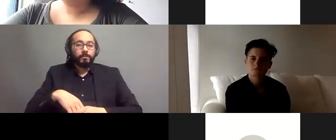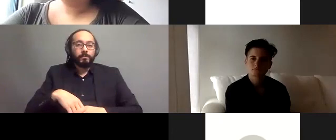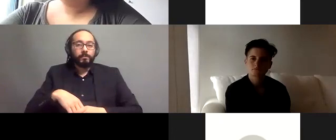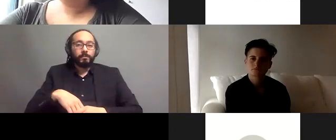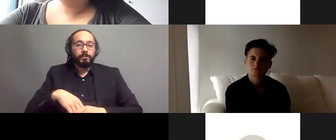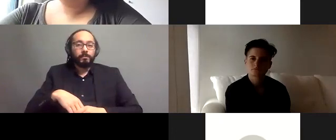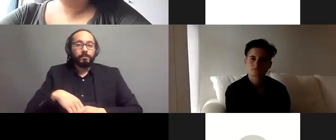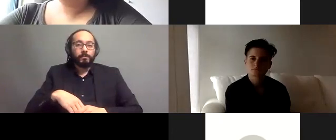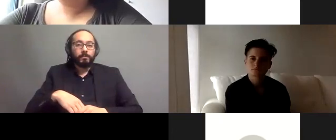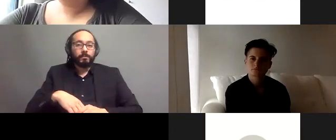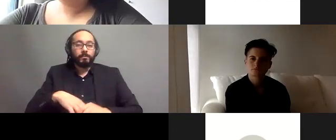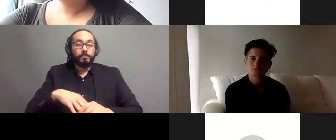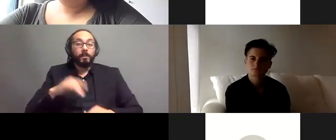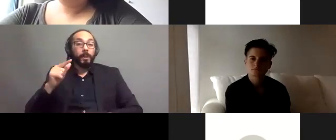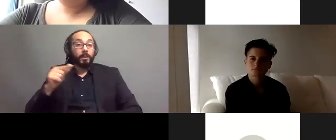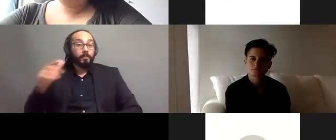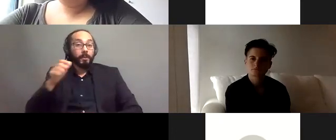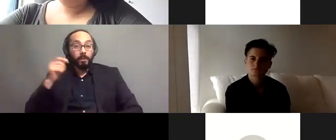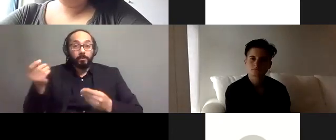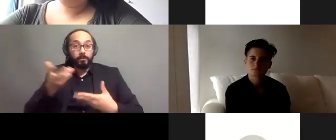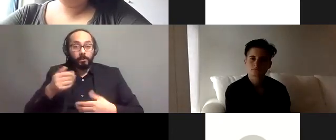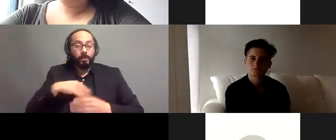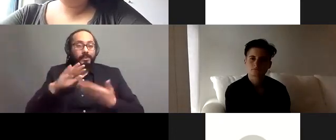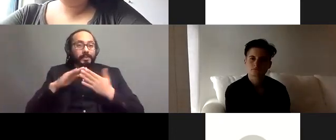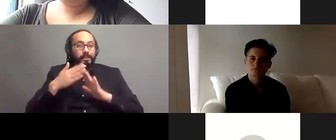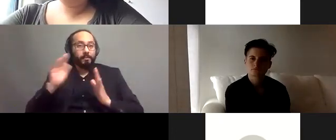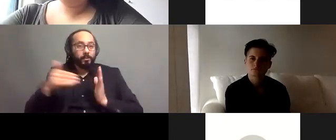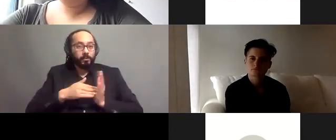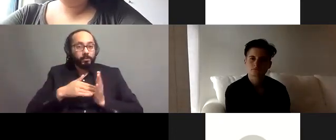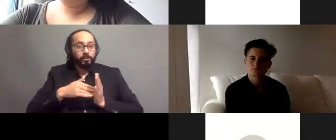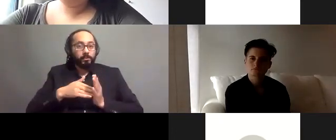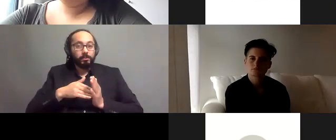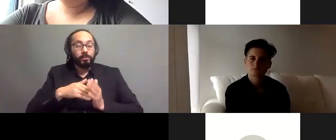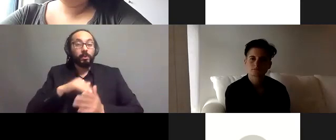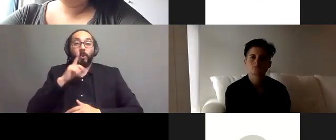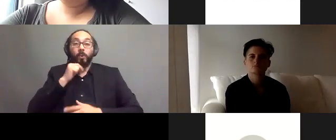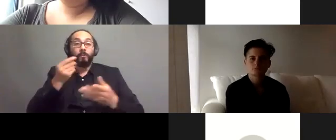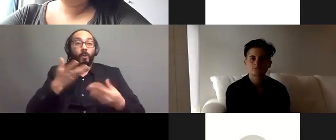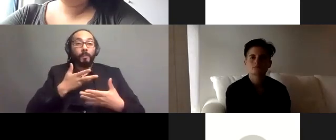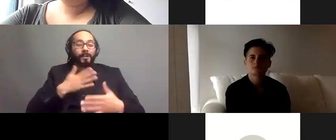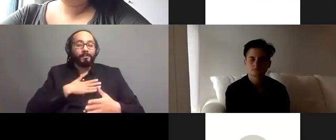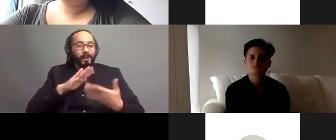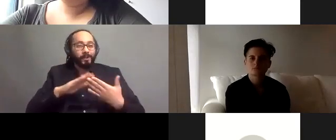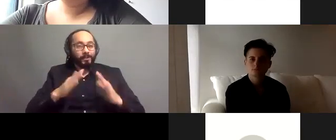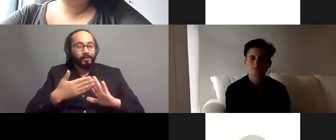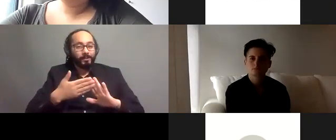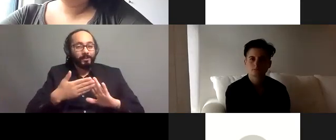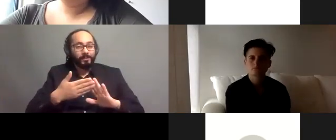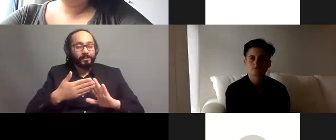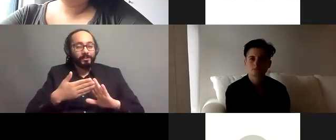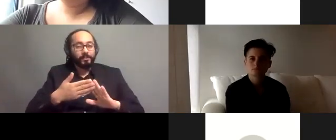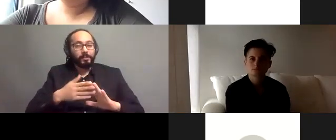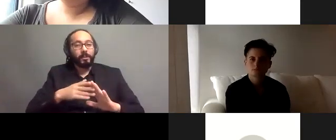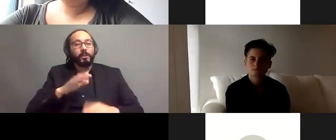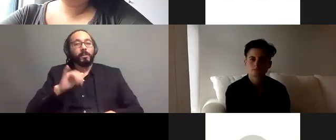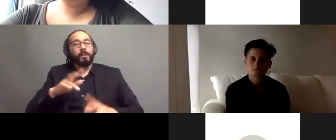not informed by the government or the city of Montreal. I was informed by in the communities. So that's the one of the very